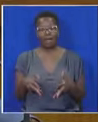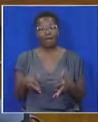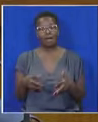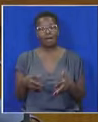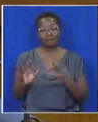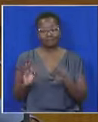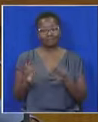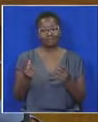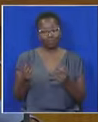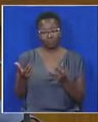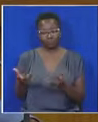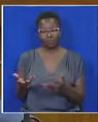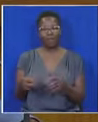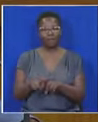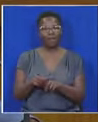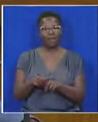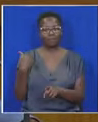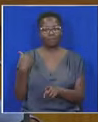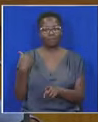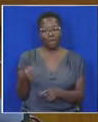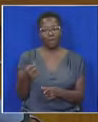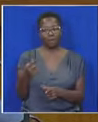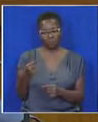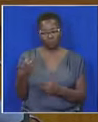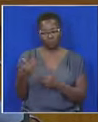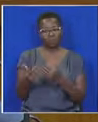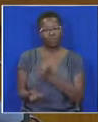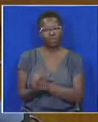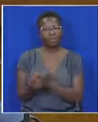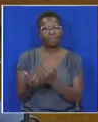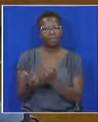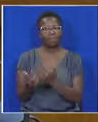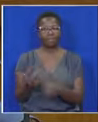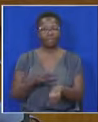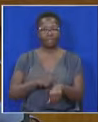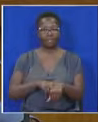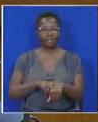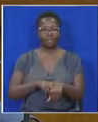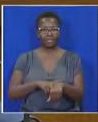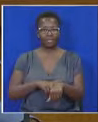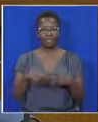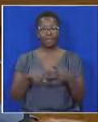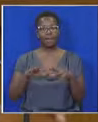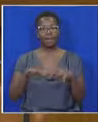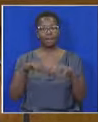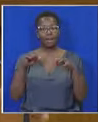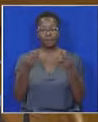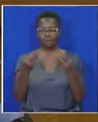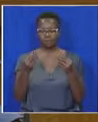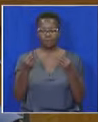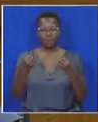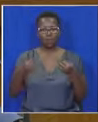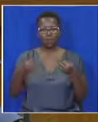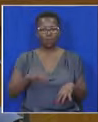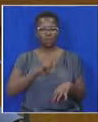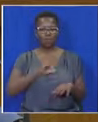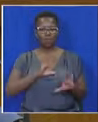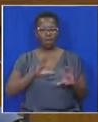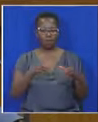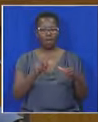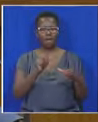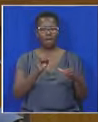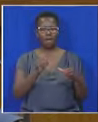exactly what has happened with this appointment process. The time and money of Parliament was wasted as the factional battles played